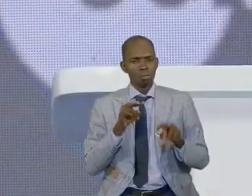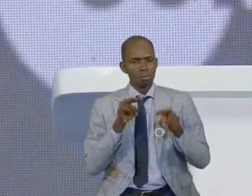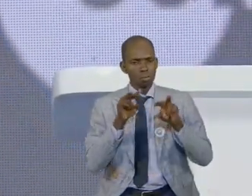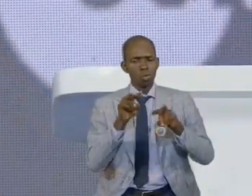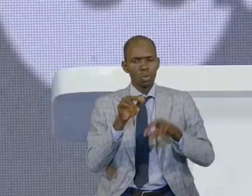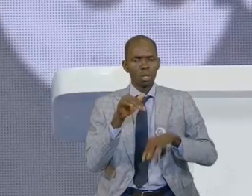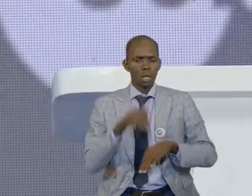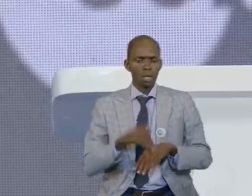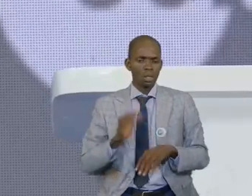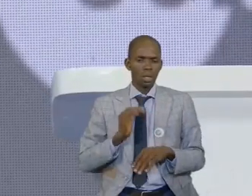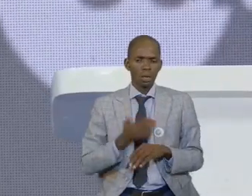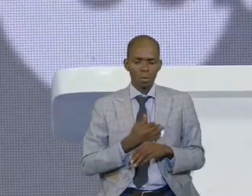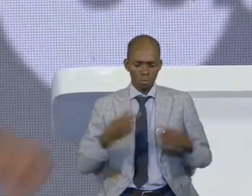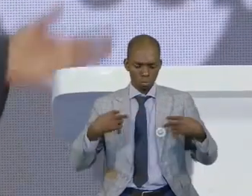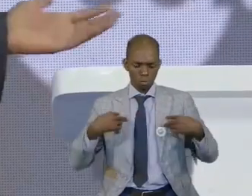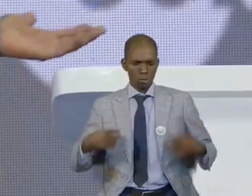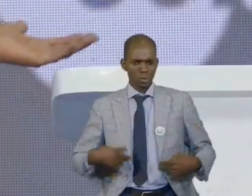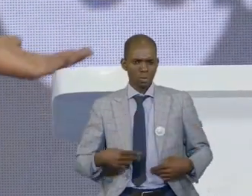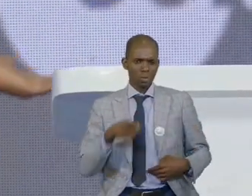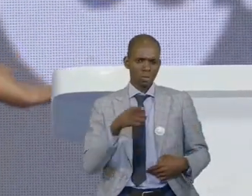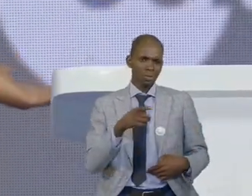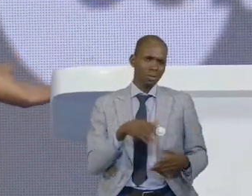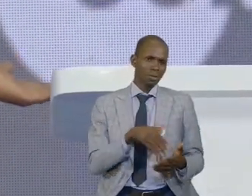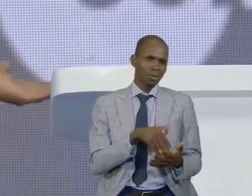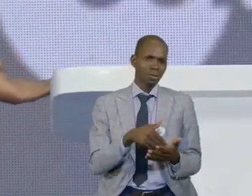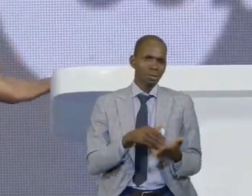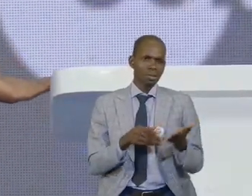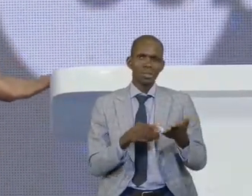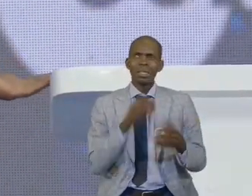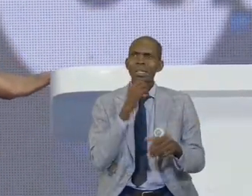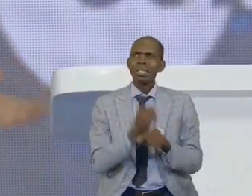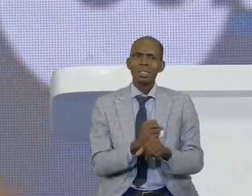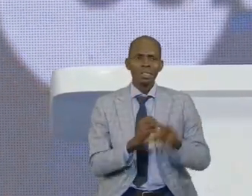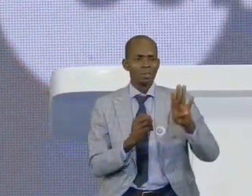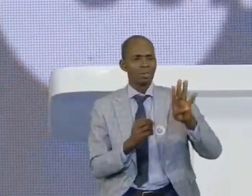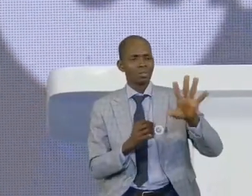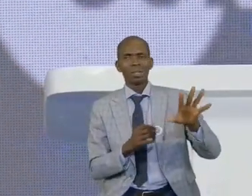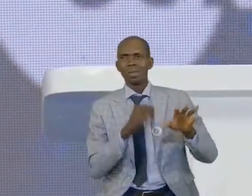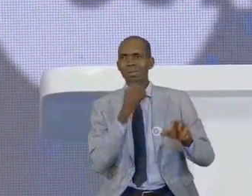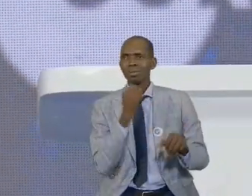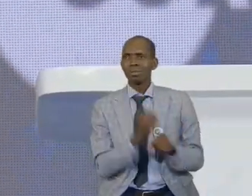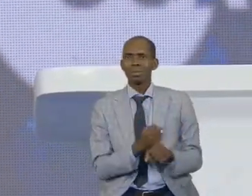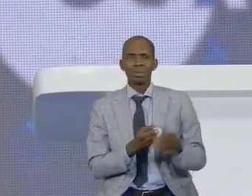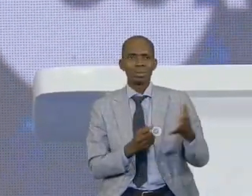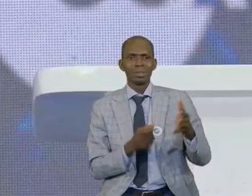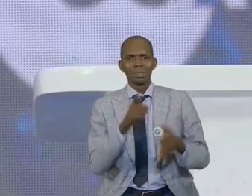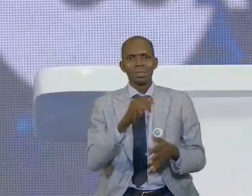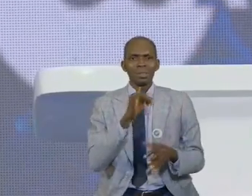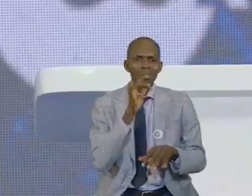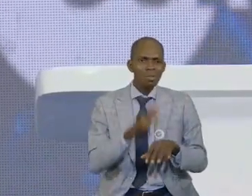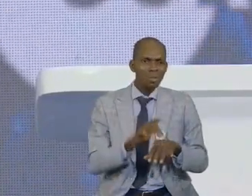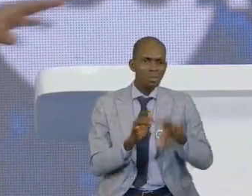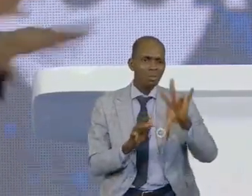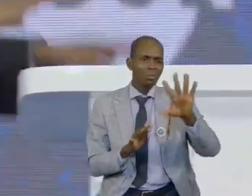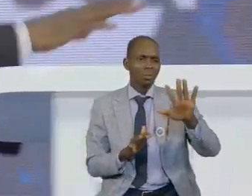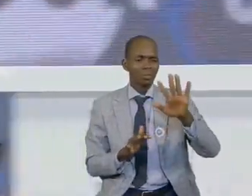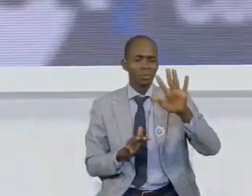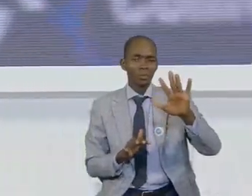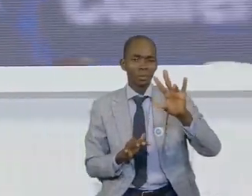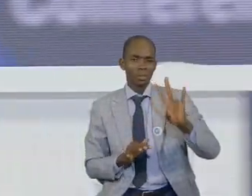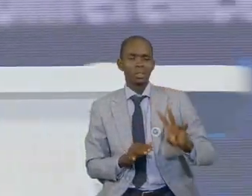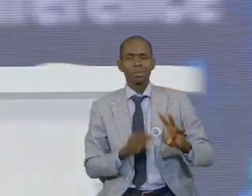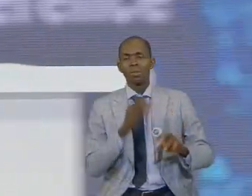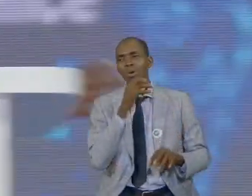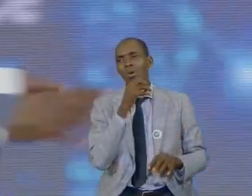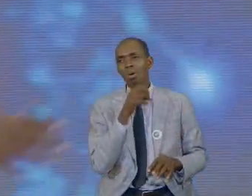energy, it's already 45. It's already 57. And already old